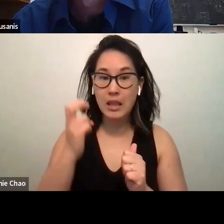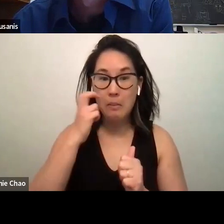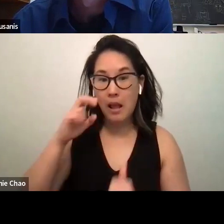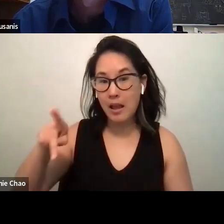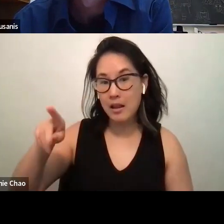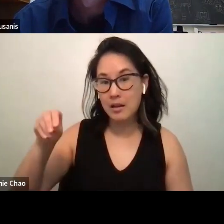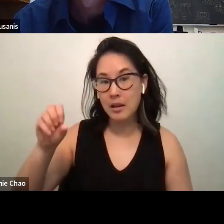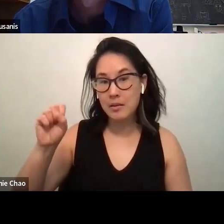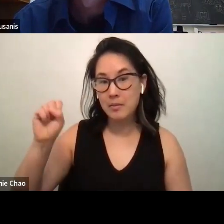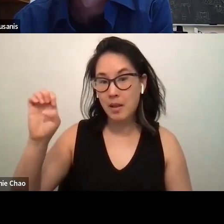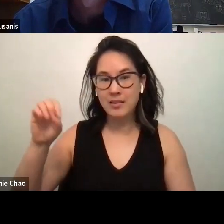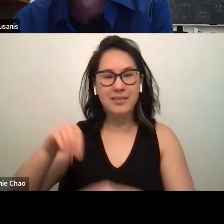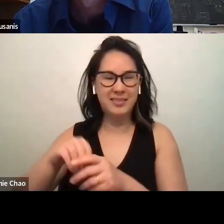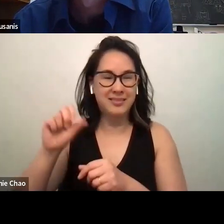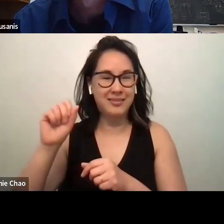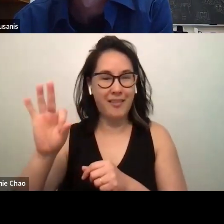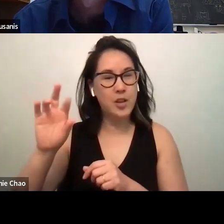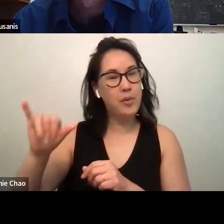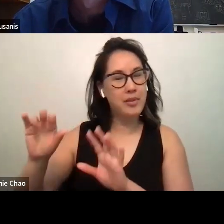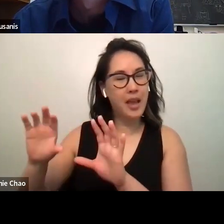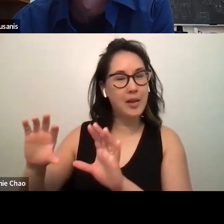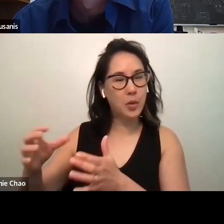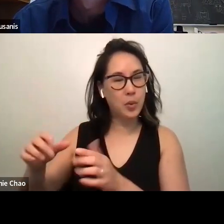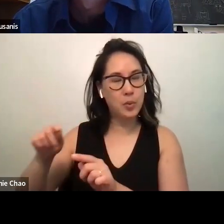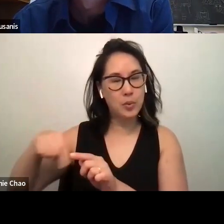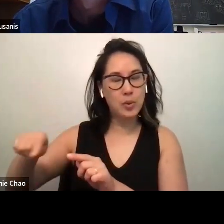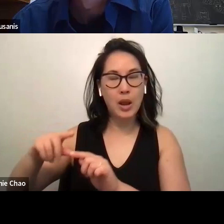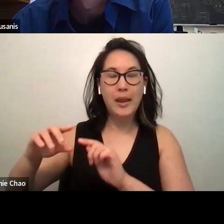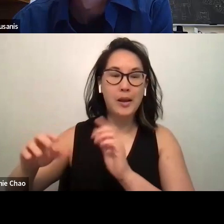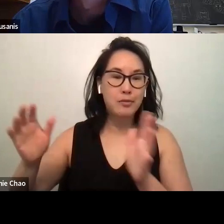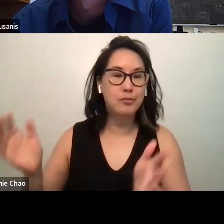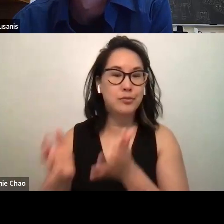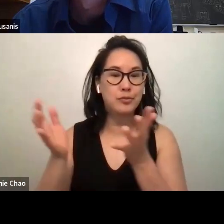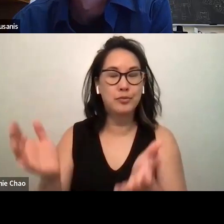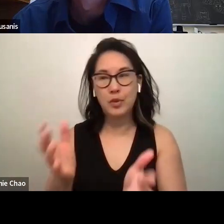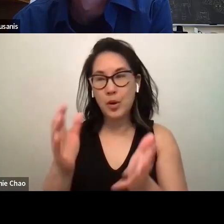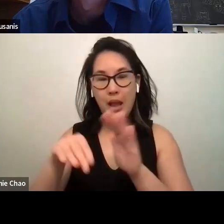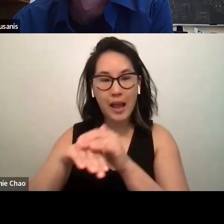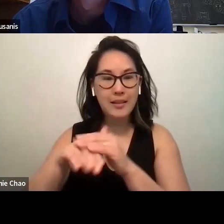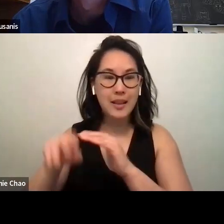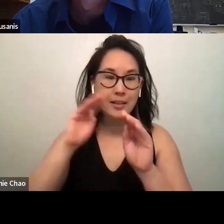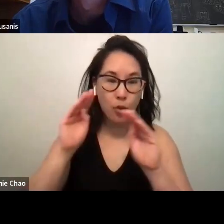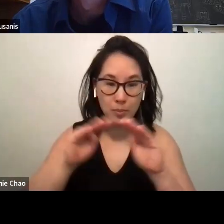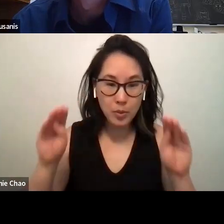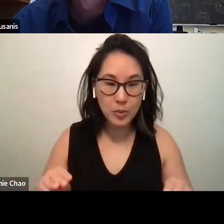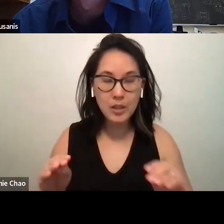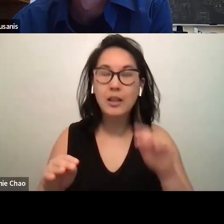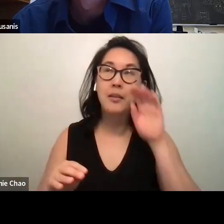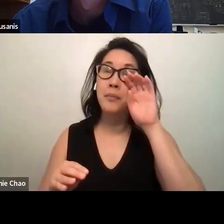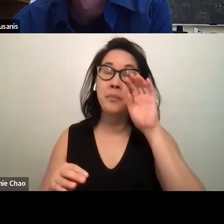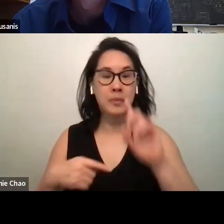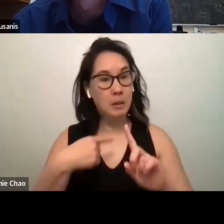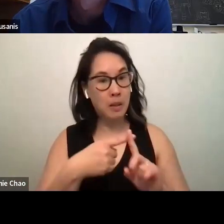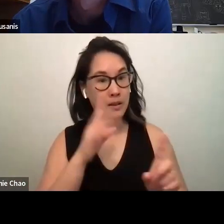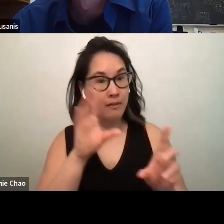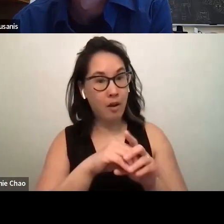in San Francisco, a group that's dedicated to promote access in museums. I'm also involved with the